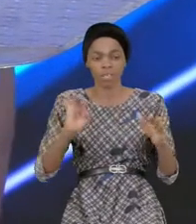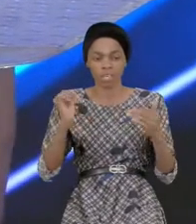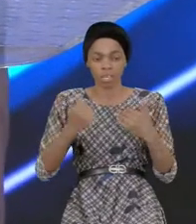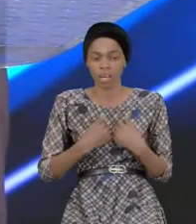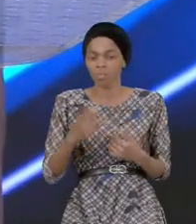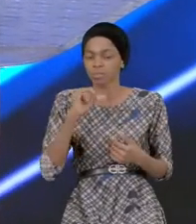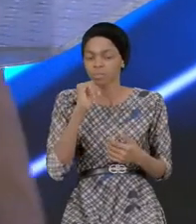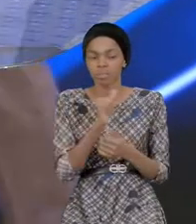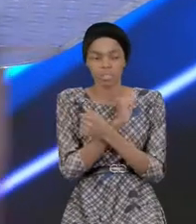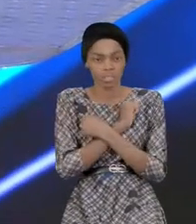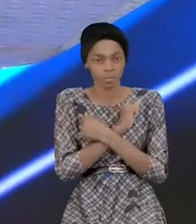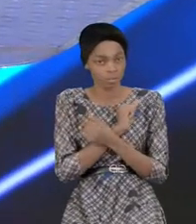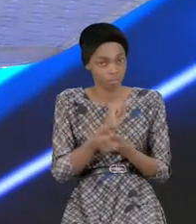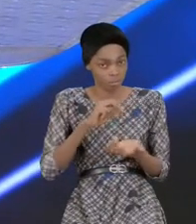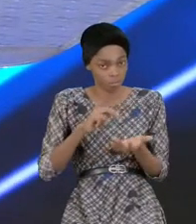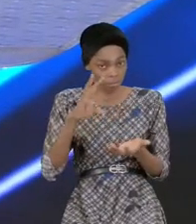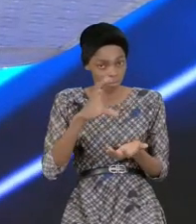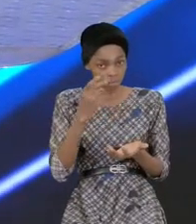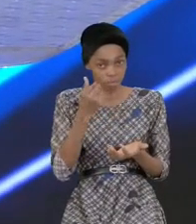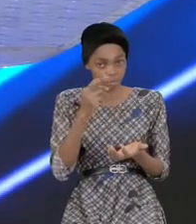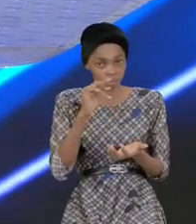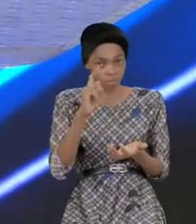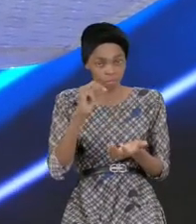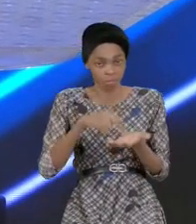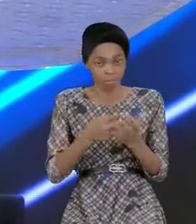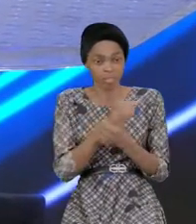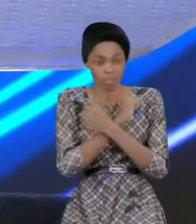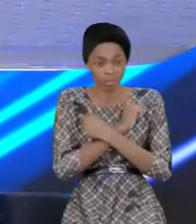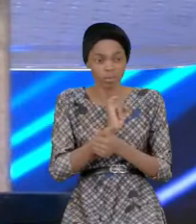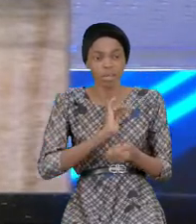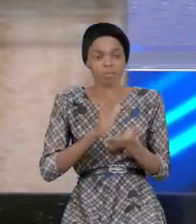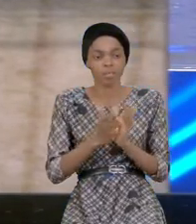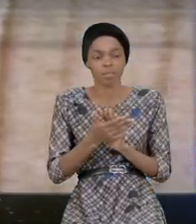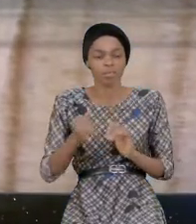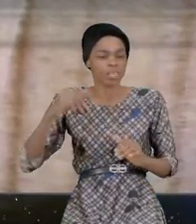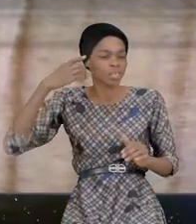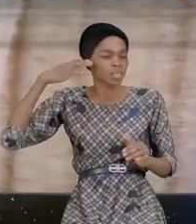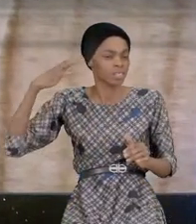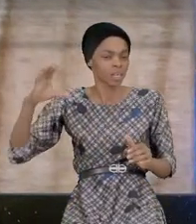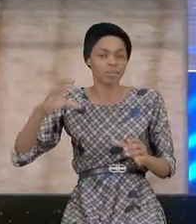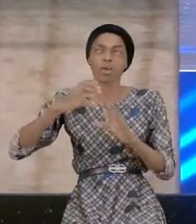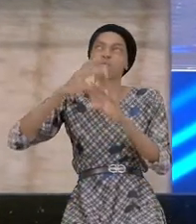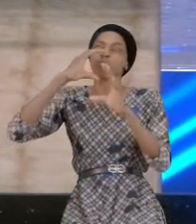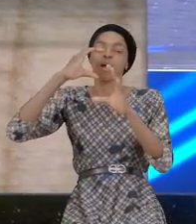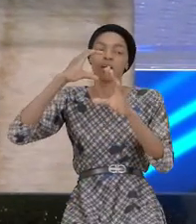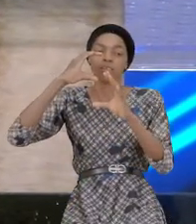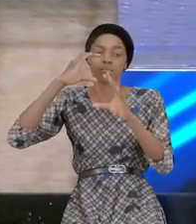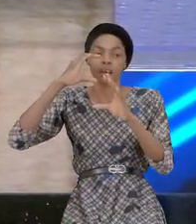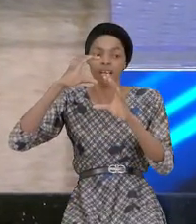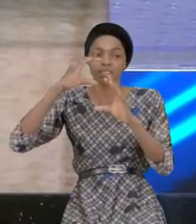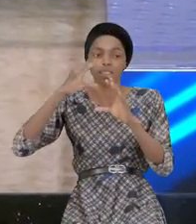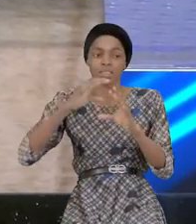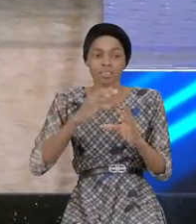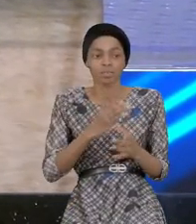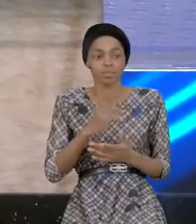not charity, that's love, I am become a sounding brass and a tinkling cymbal. Look at verse